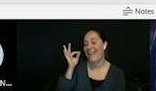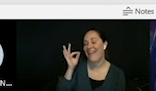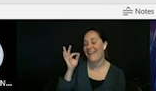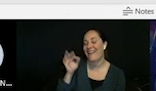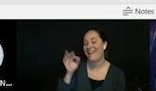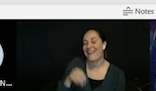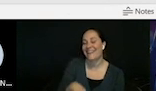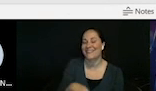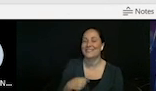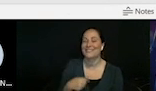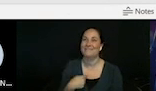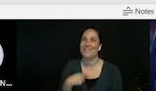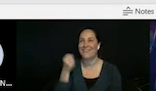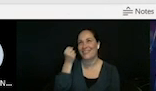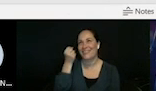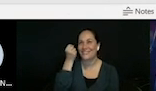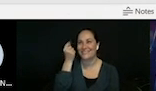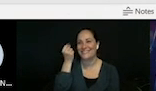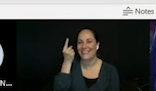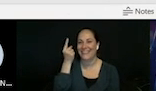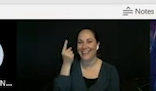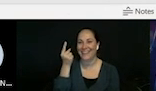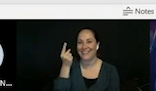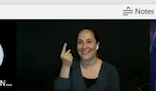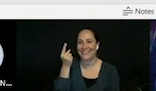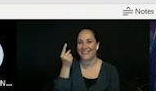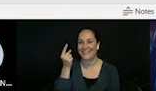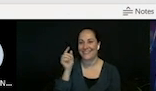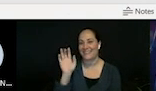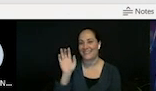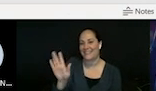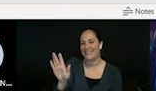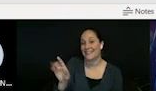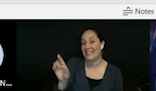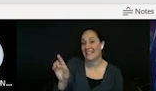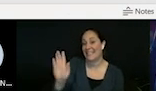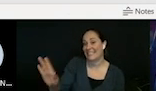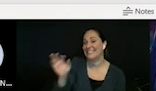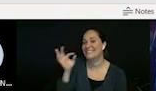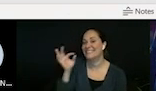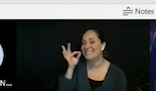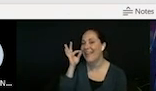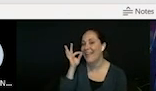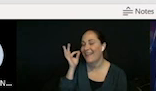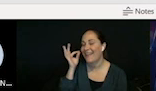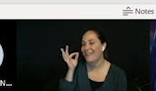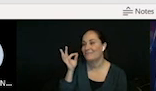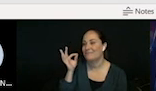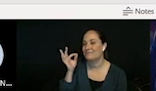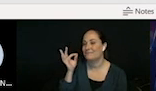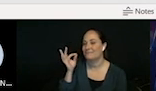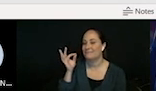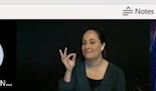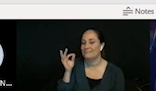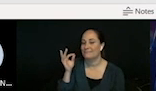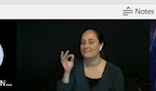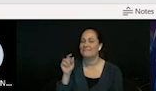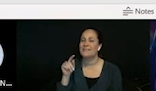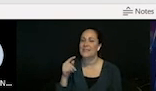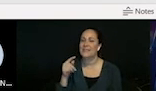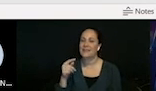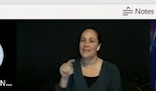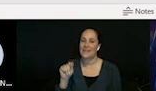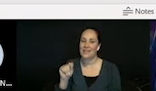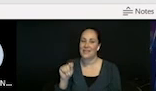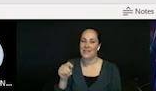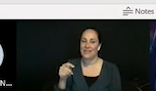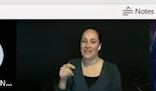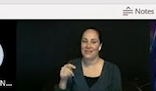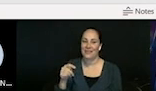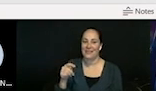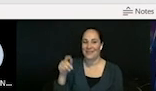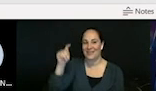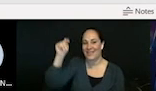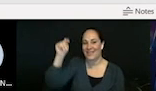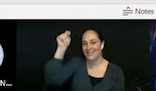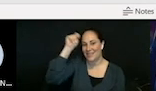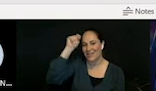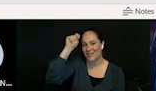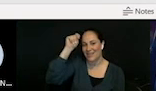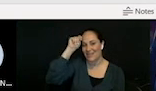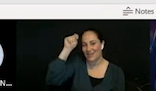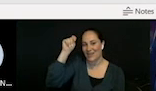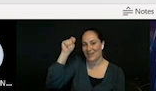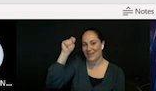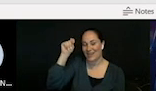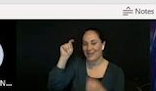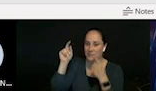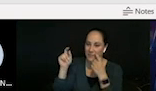it. What is it about Schrodinger's cat? Oh, it's just the theory that we don't know something until we know